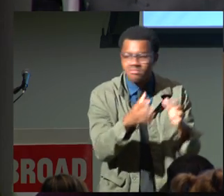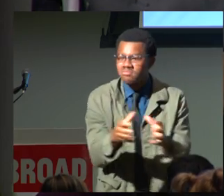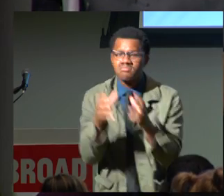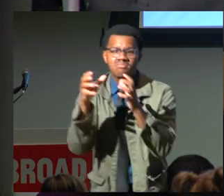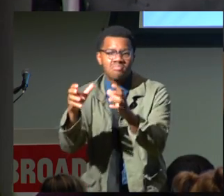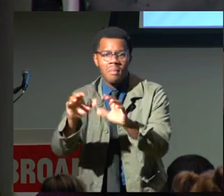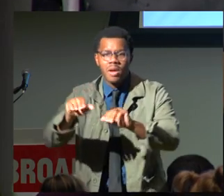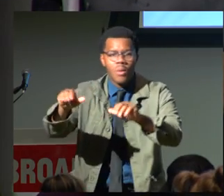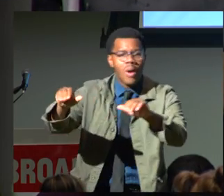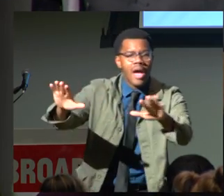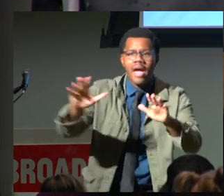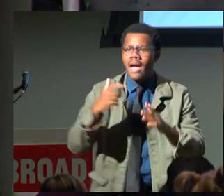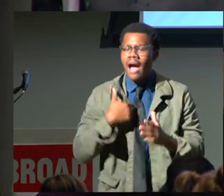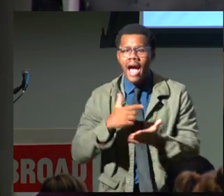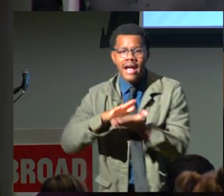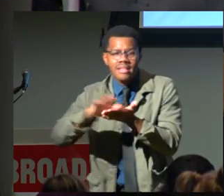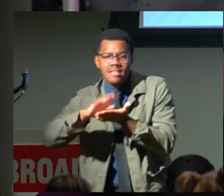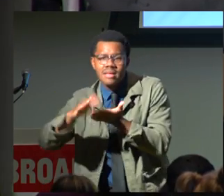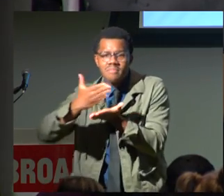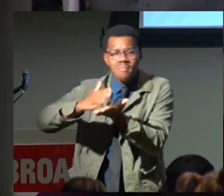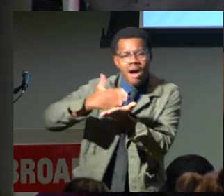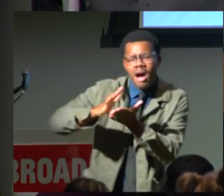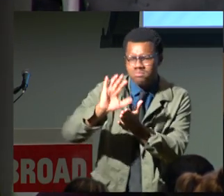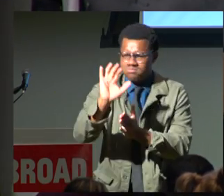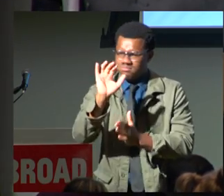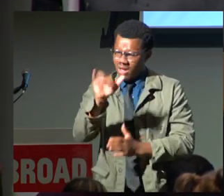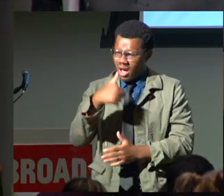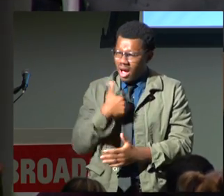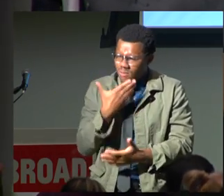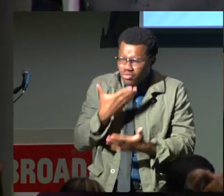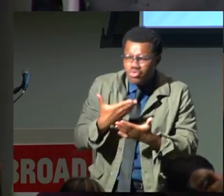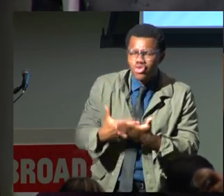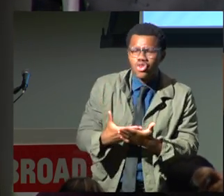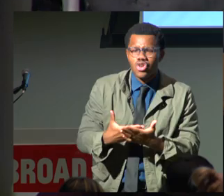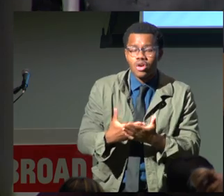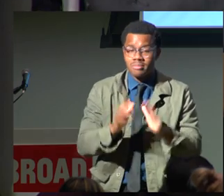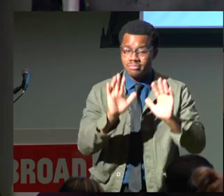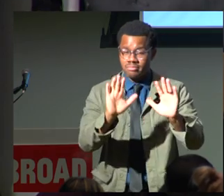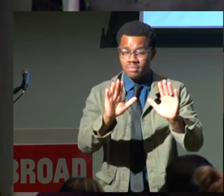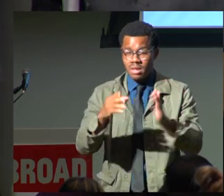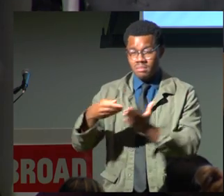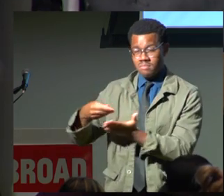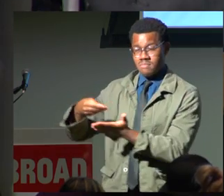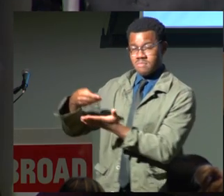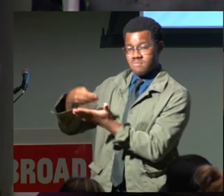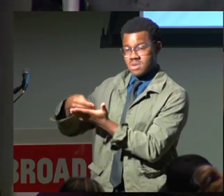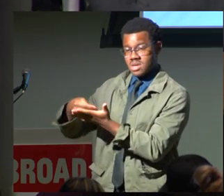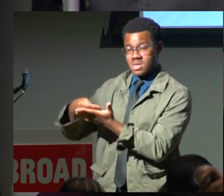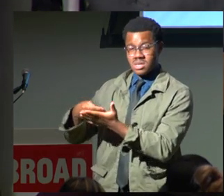good with organizing stuff. I'm good with that. But when it comes to money management, business,